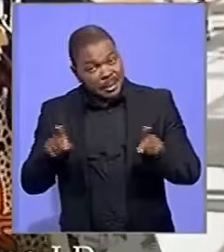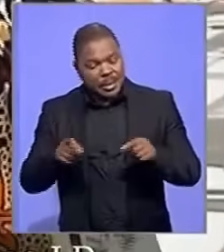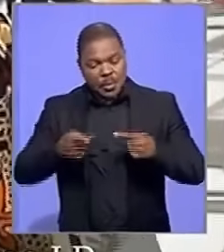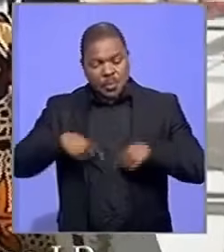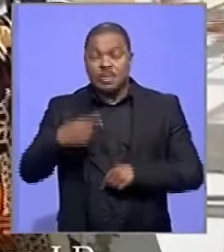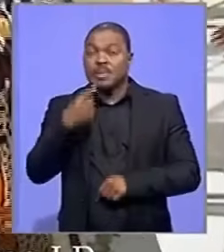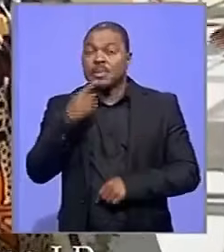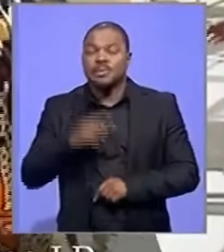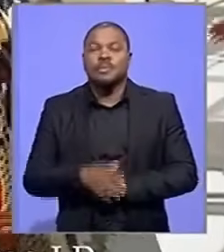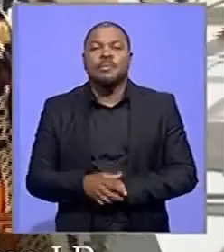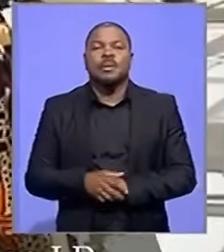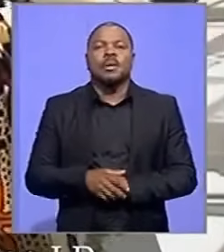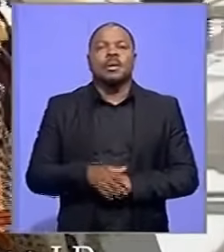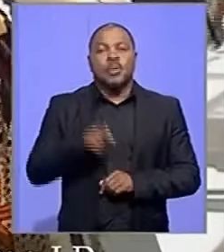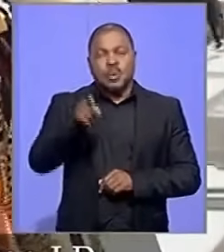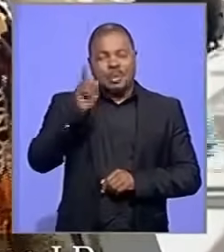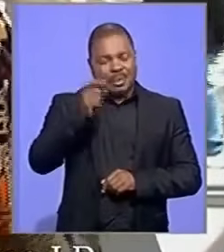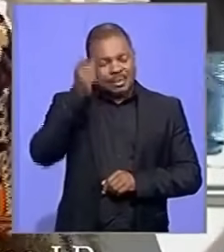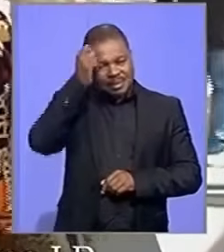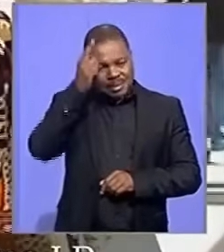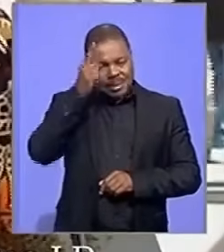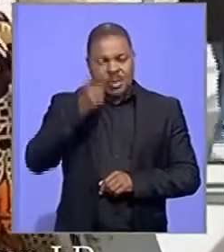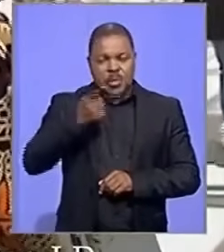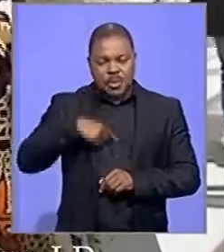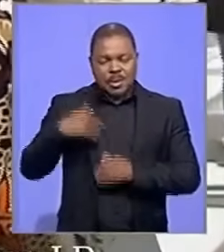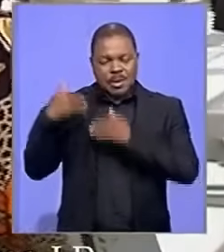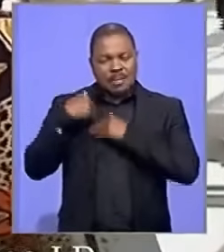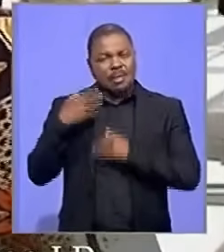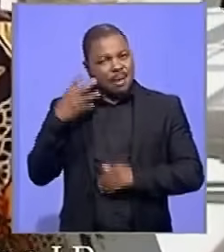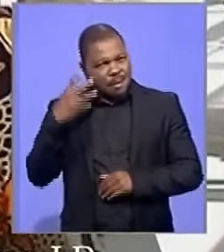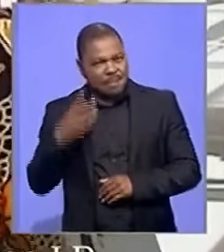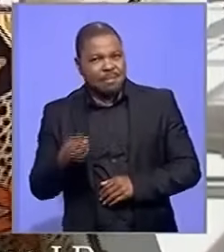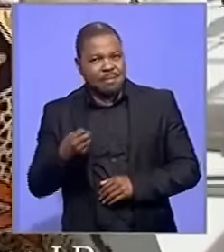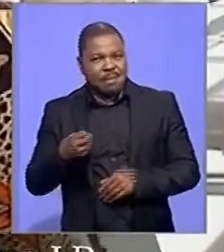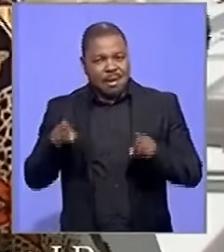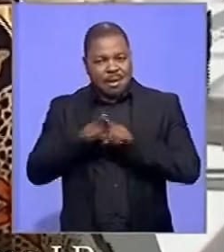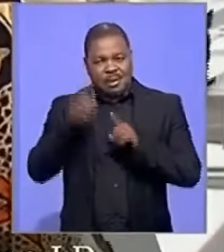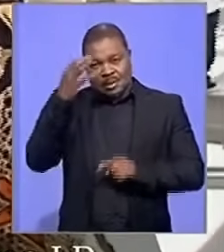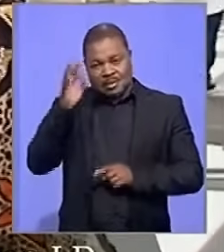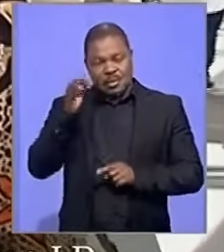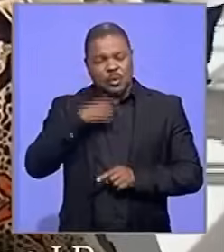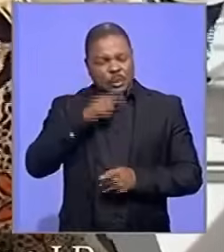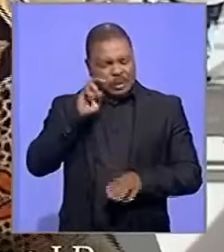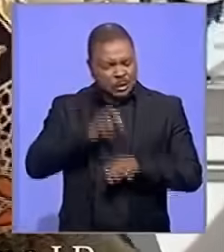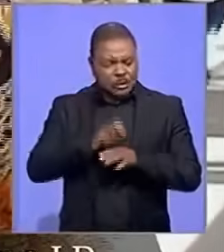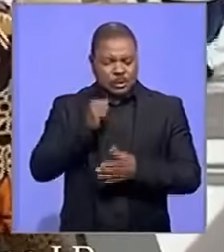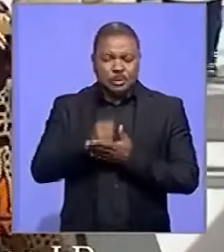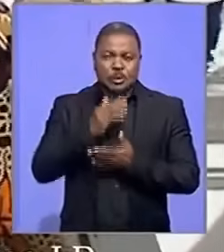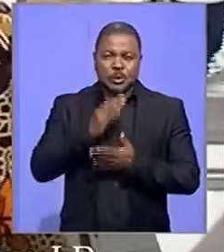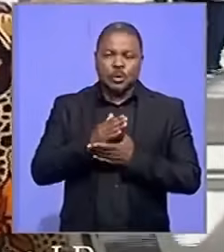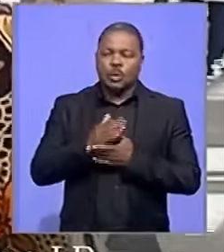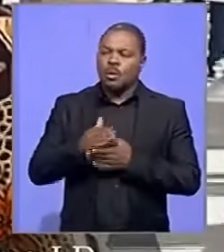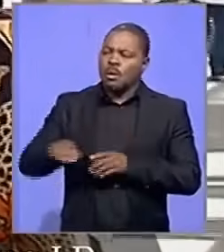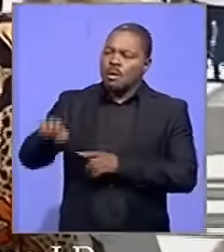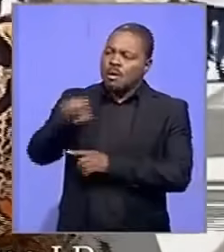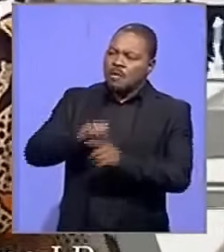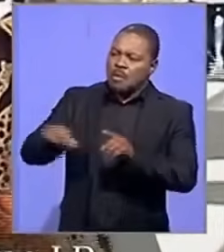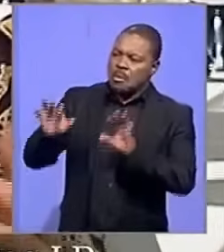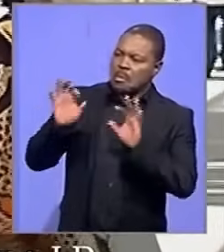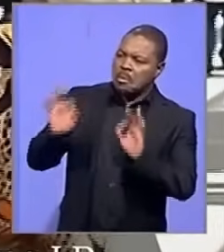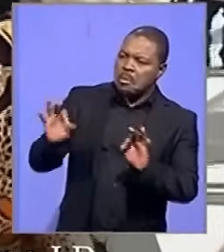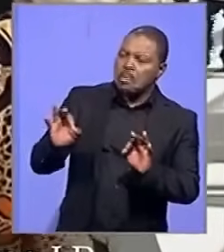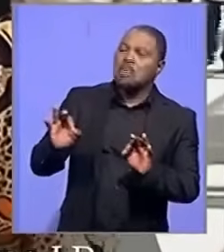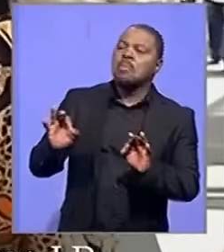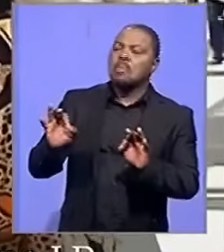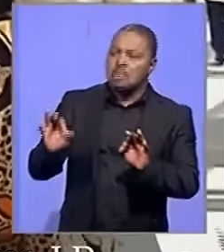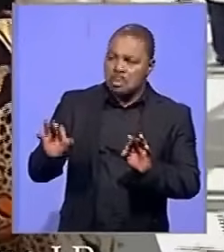we are saying is that you should understand that we've got a responsibility as government to make sure that we create those conducive environment